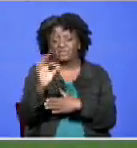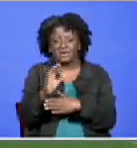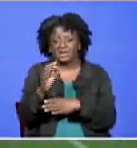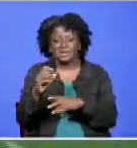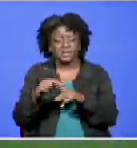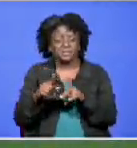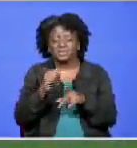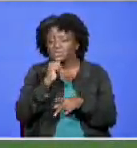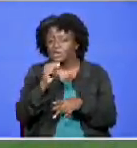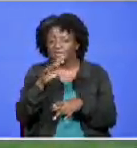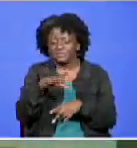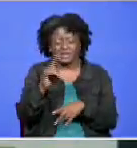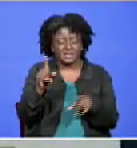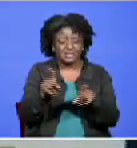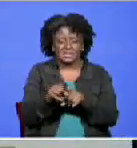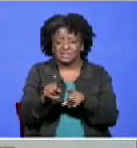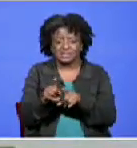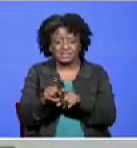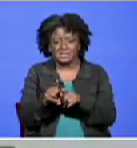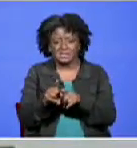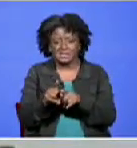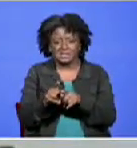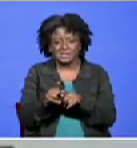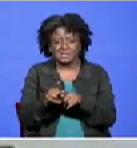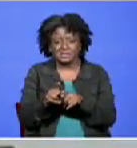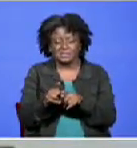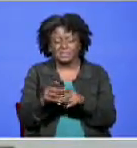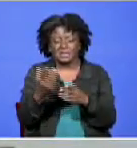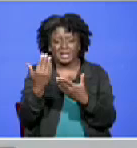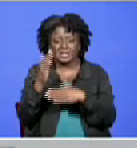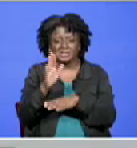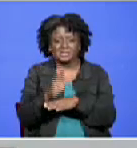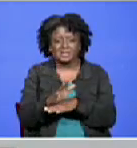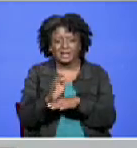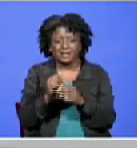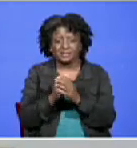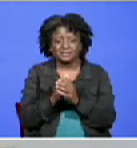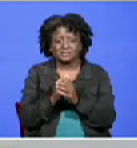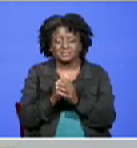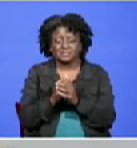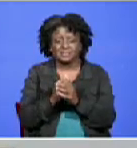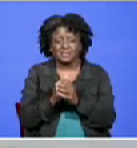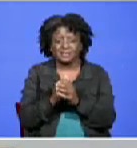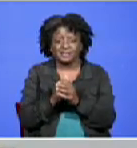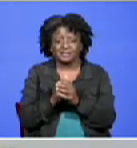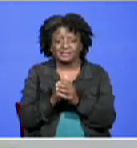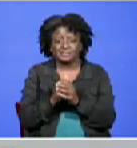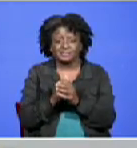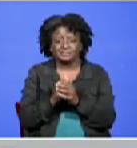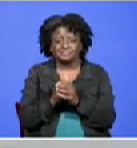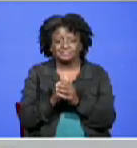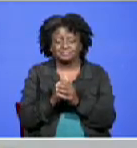night. Had a round read of the game in the beginning.